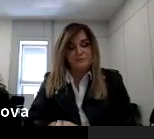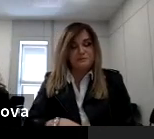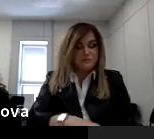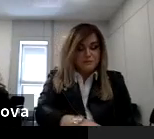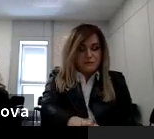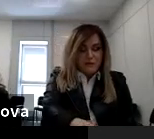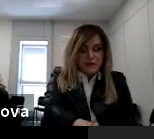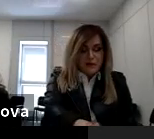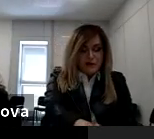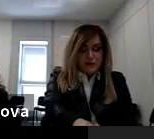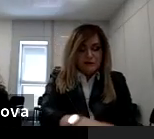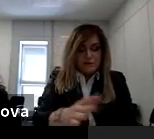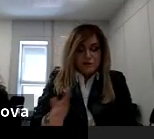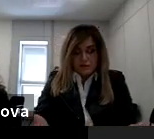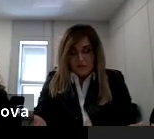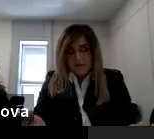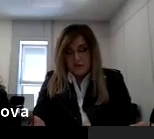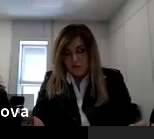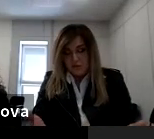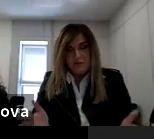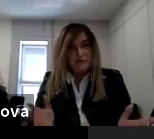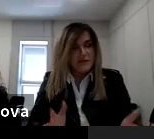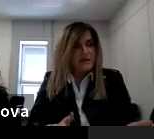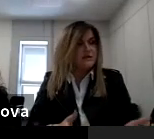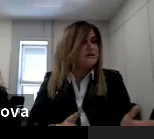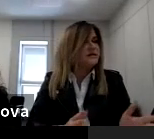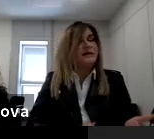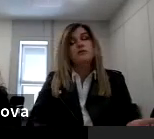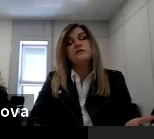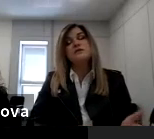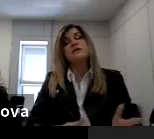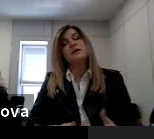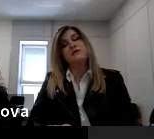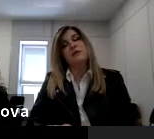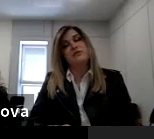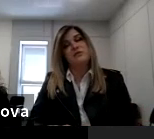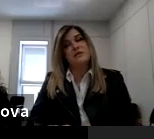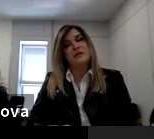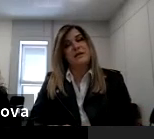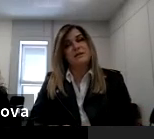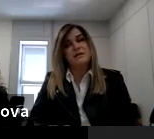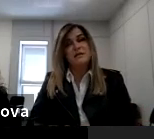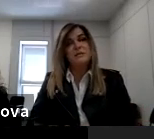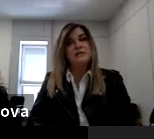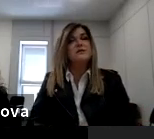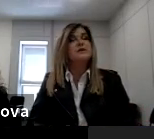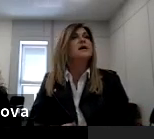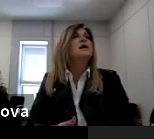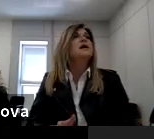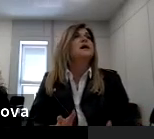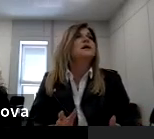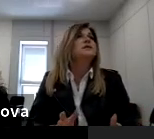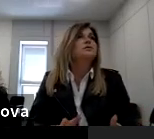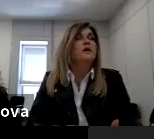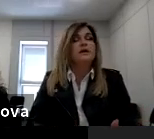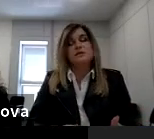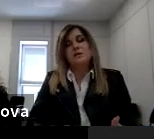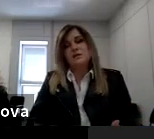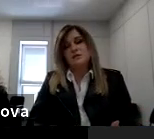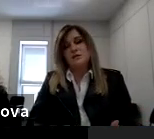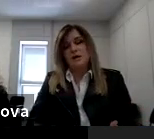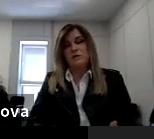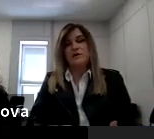shortly. So as I told you, again, the head office and manufacturer is located in St. Petersburg. And